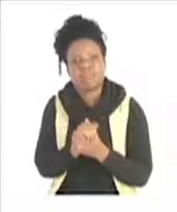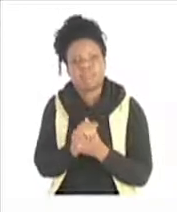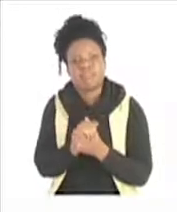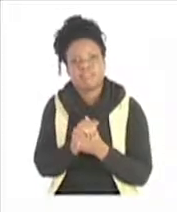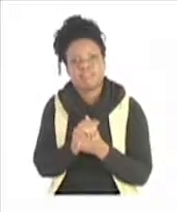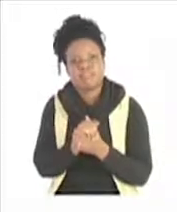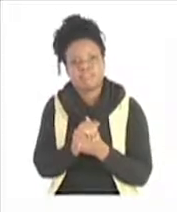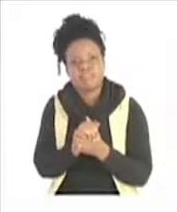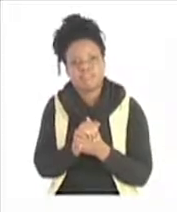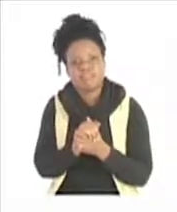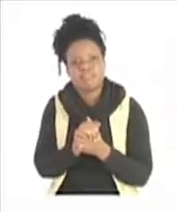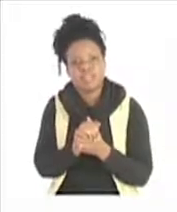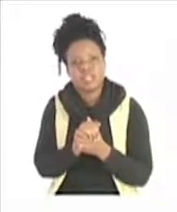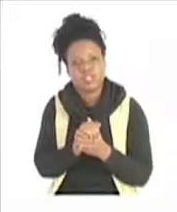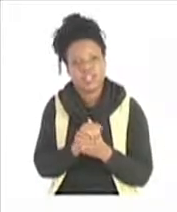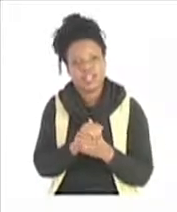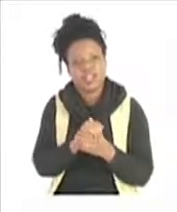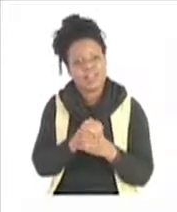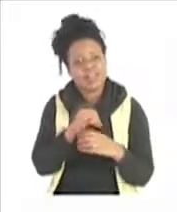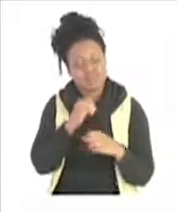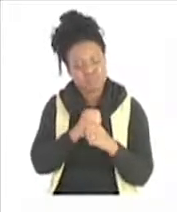So we're going to say equals